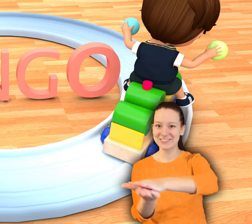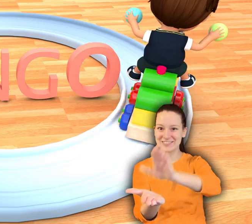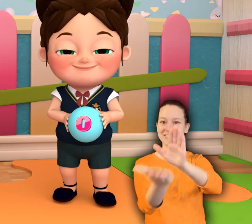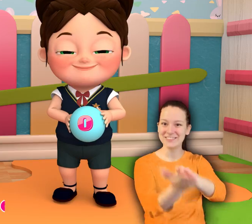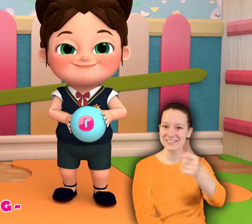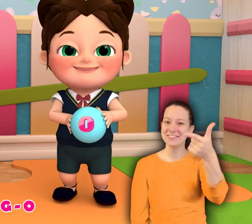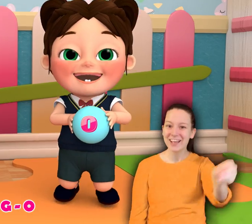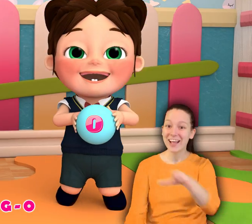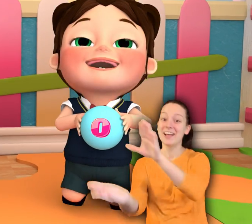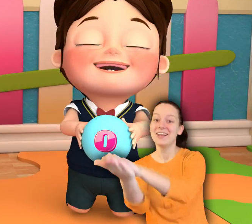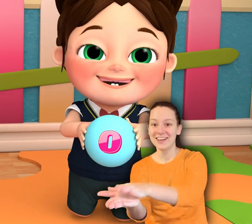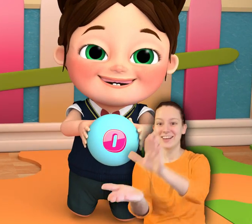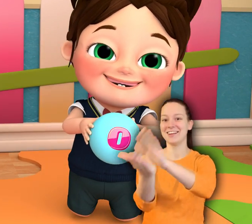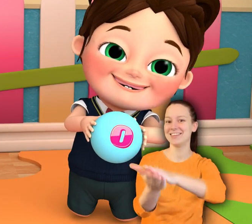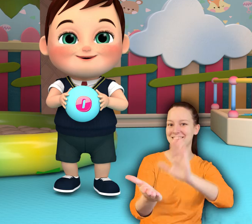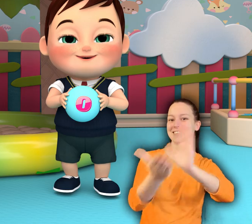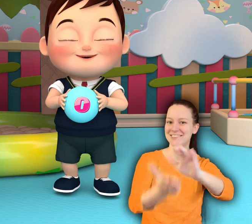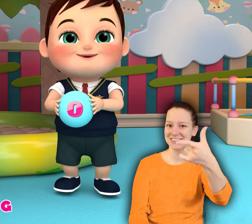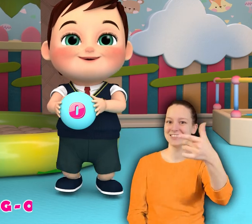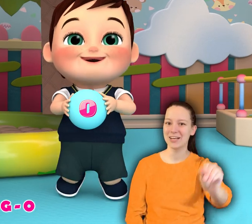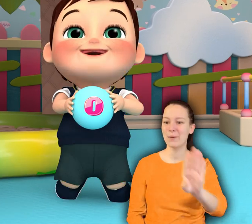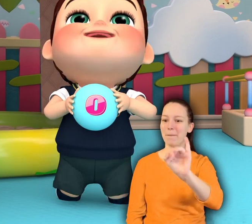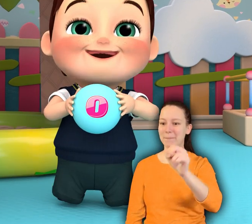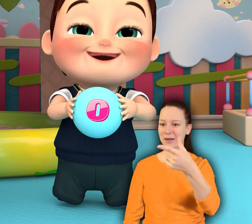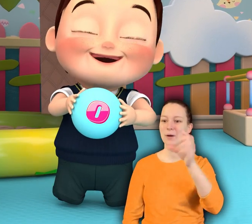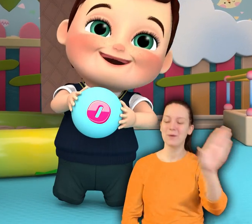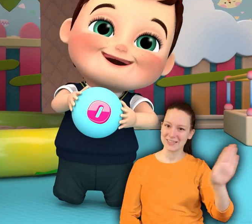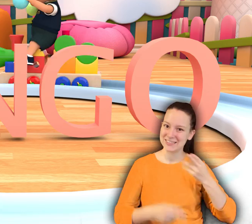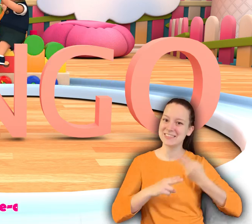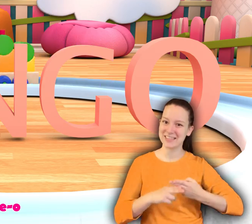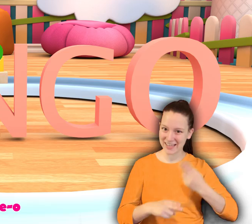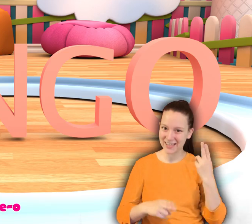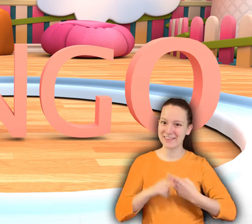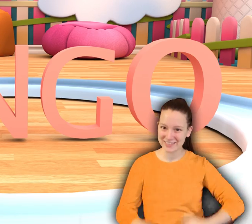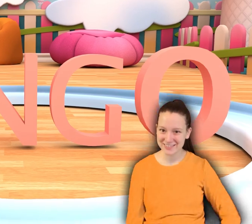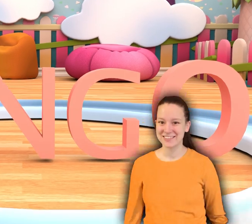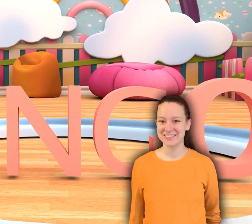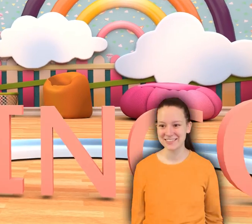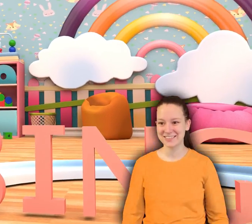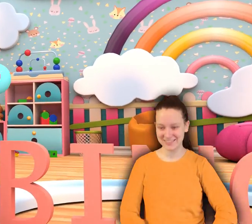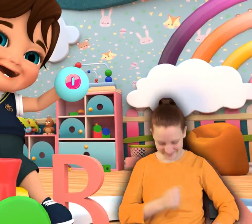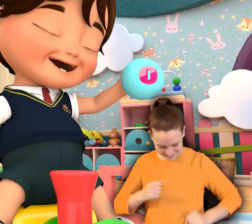do do do and Mingo was his